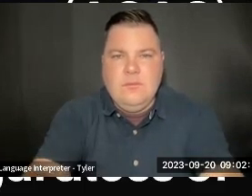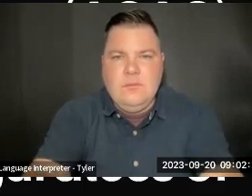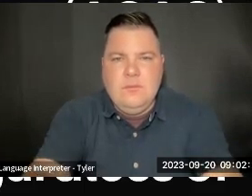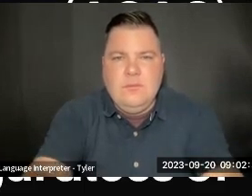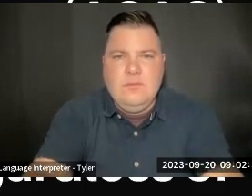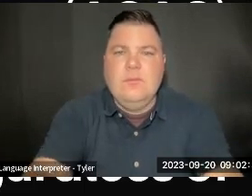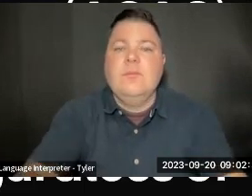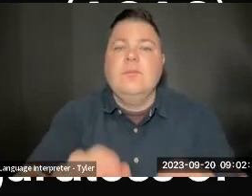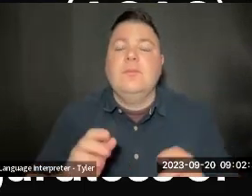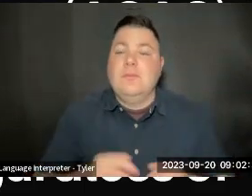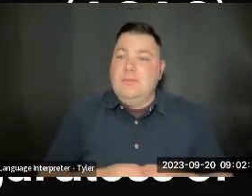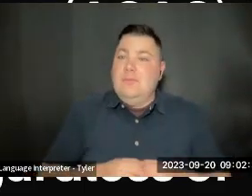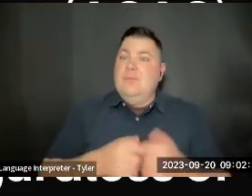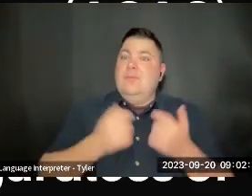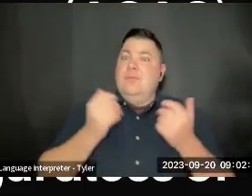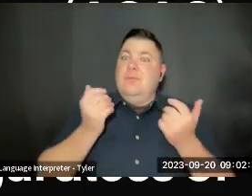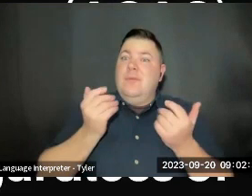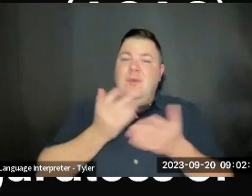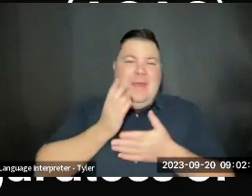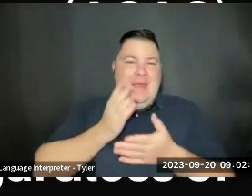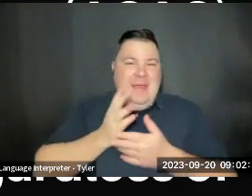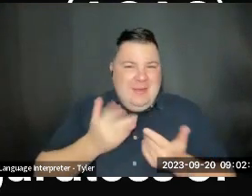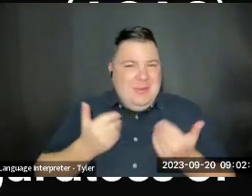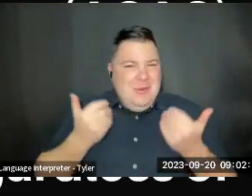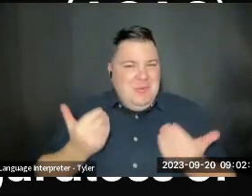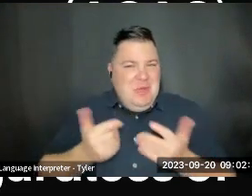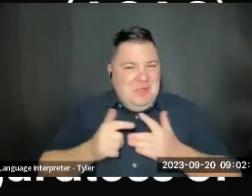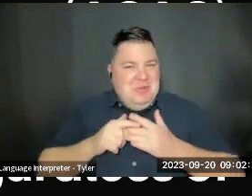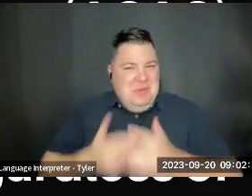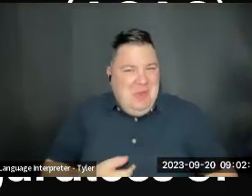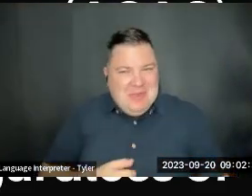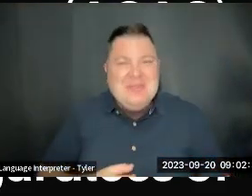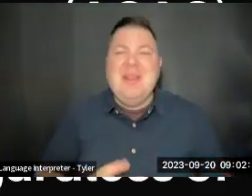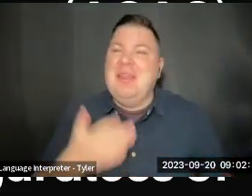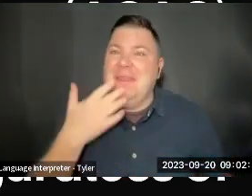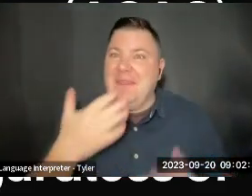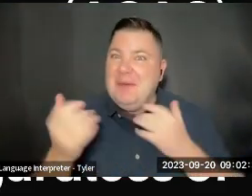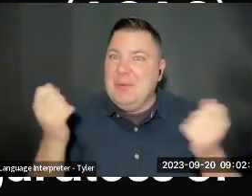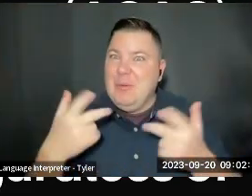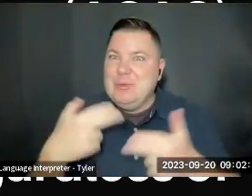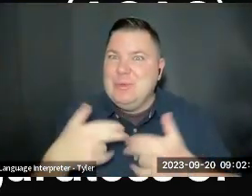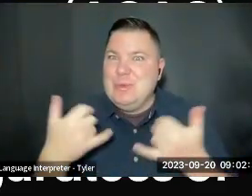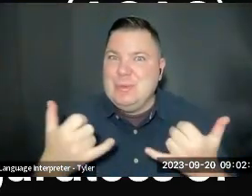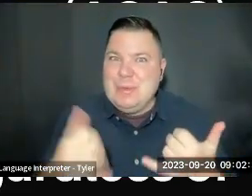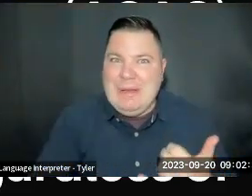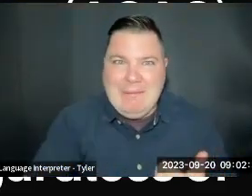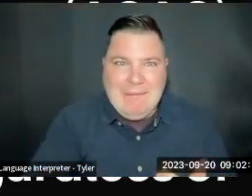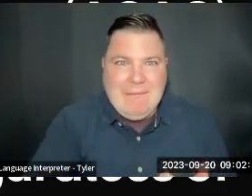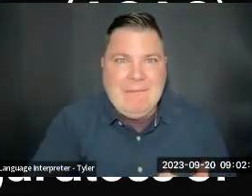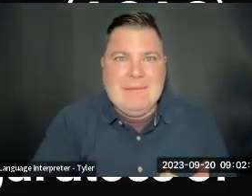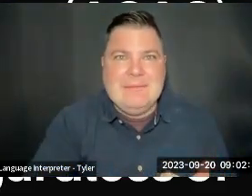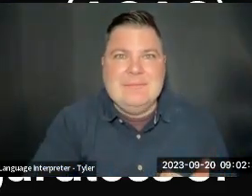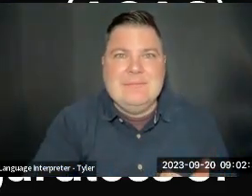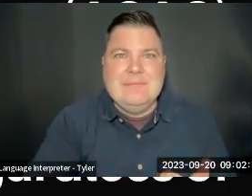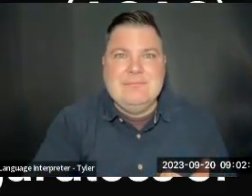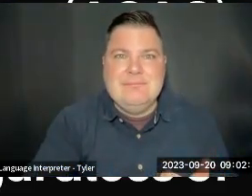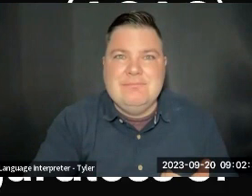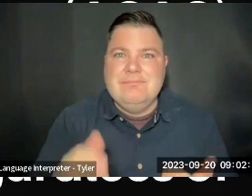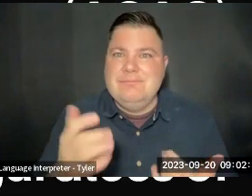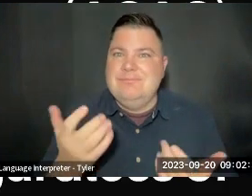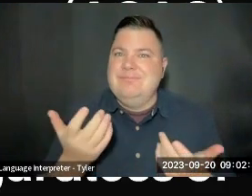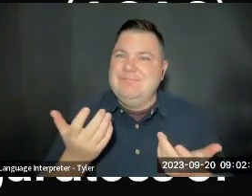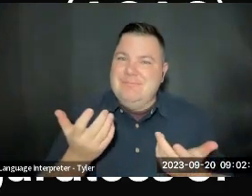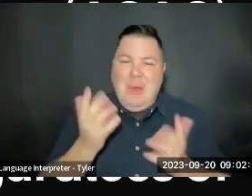All right. Well, let's go ahead and get underway. Thank you so much to everyone who's joined us already, and hopefully we have some